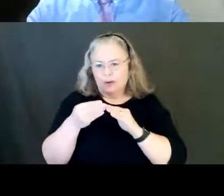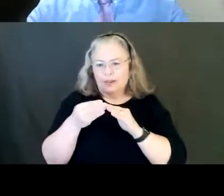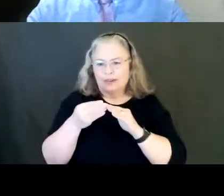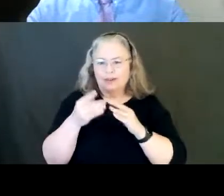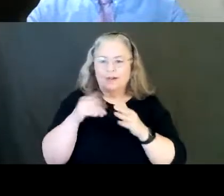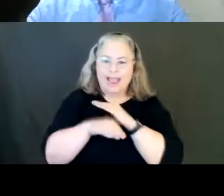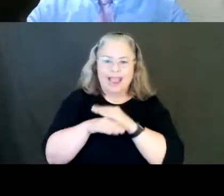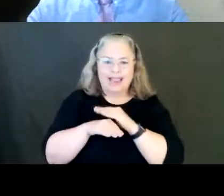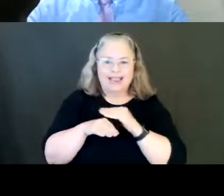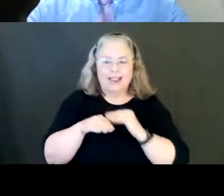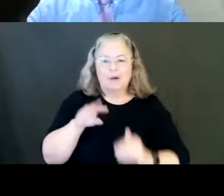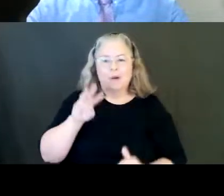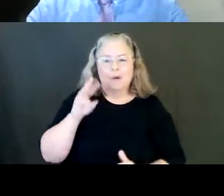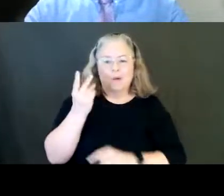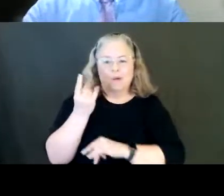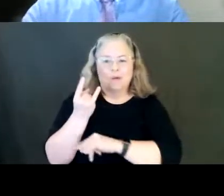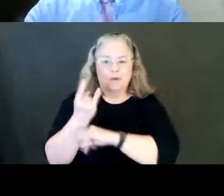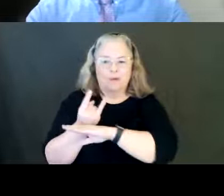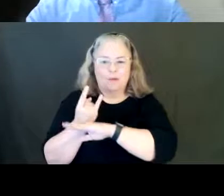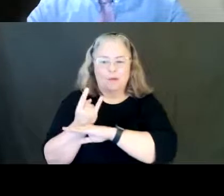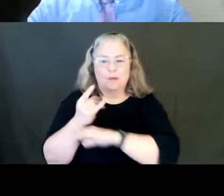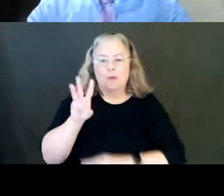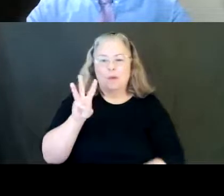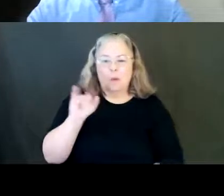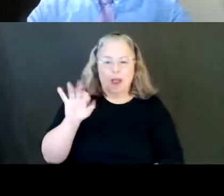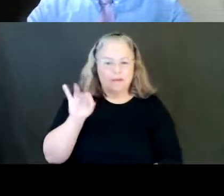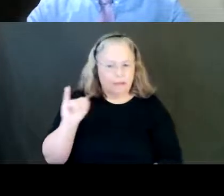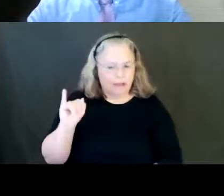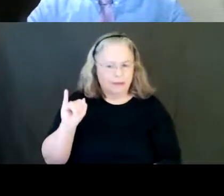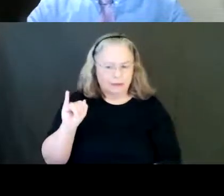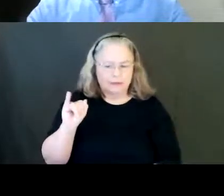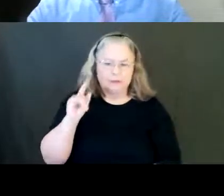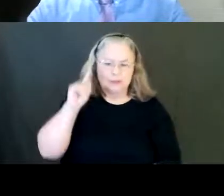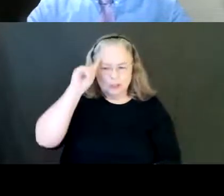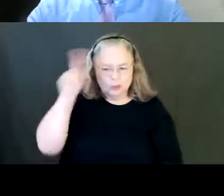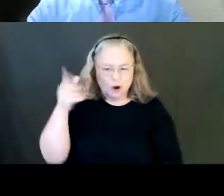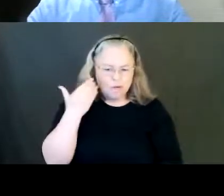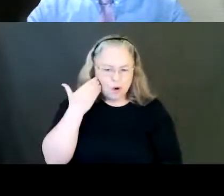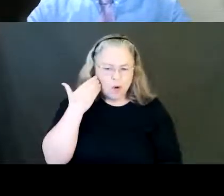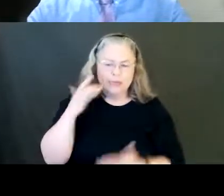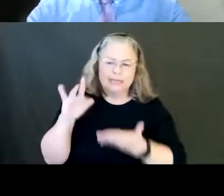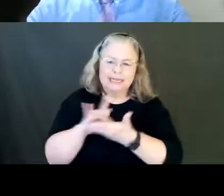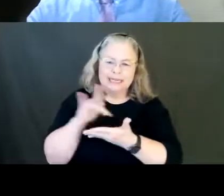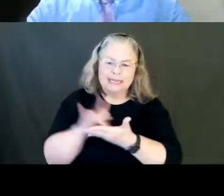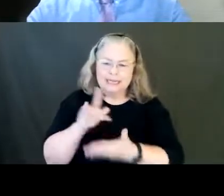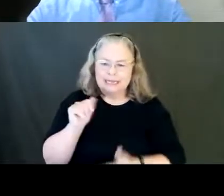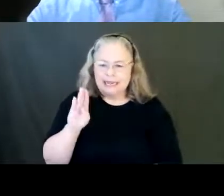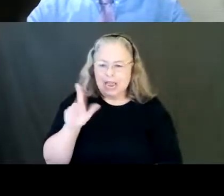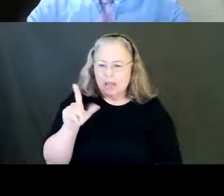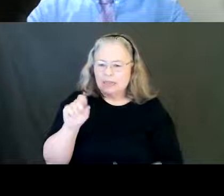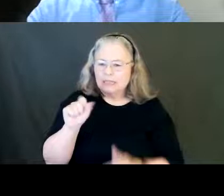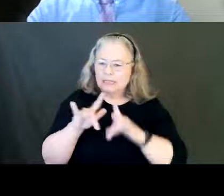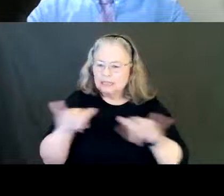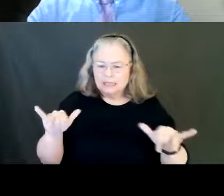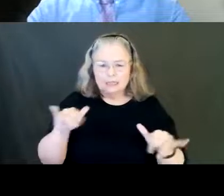Wi-Fi, I say Wi-Fi, so if that is kind of odd, Wi-Fi, smartphones, tablets, etc. That is a